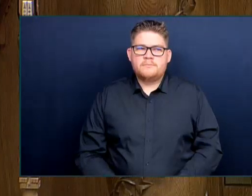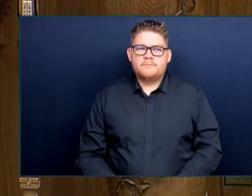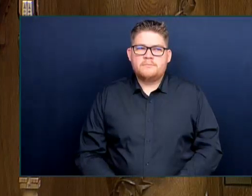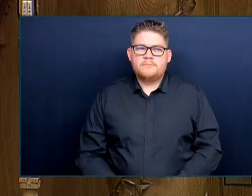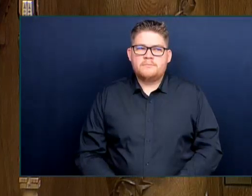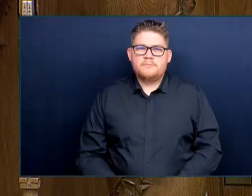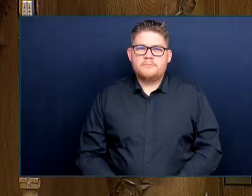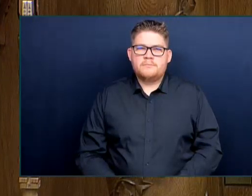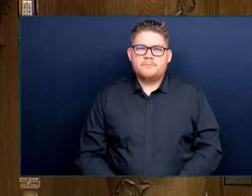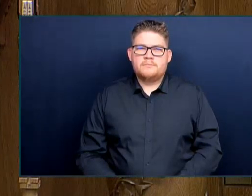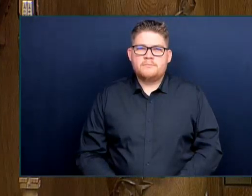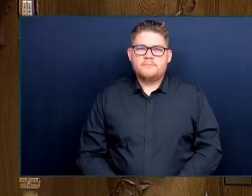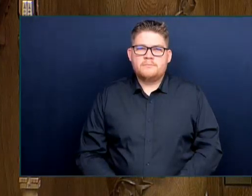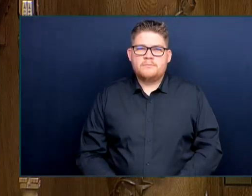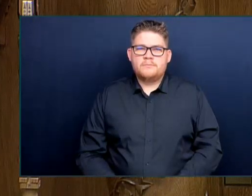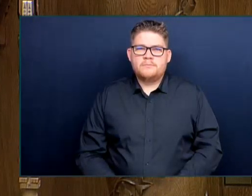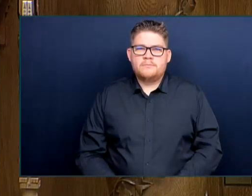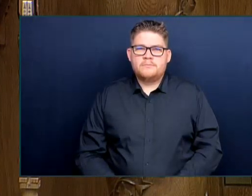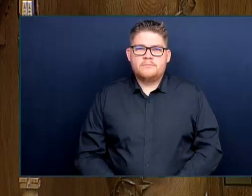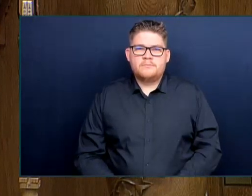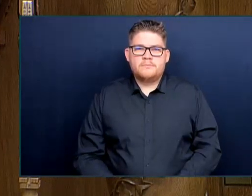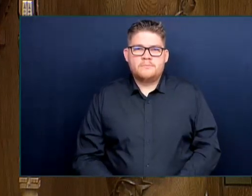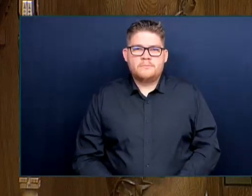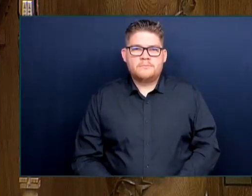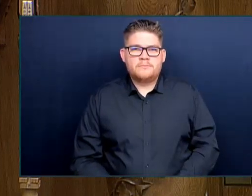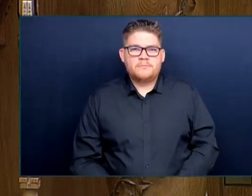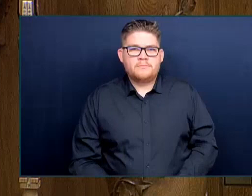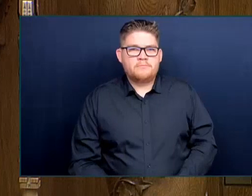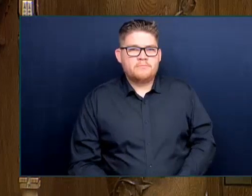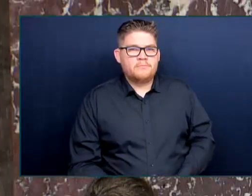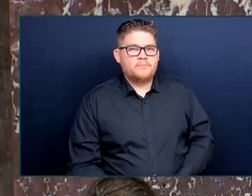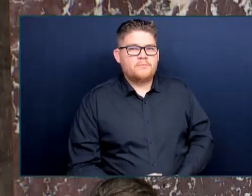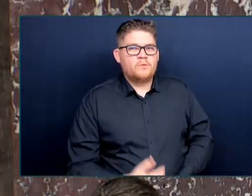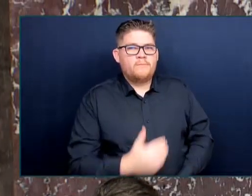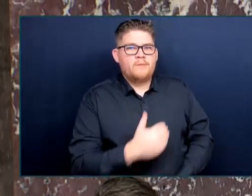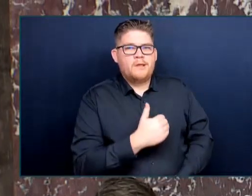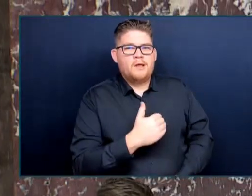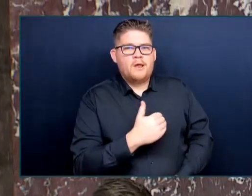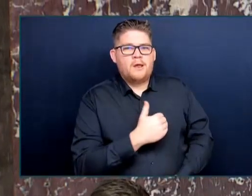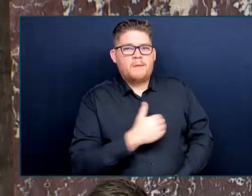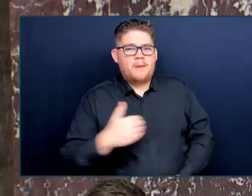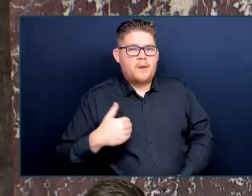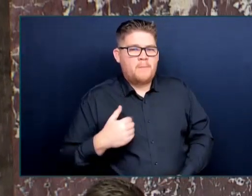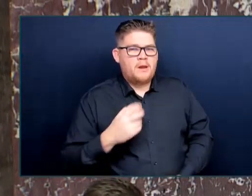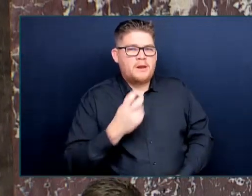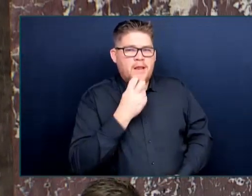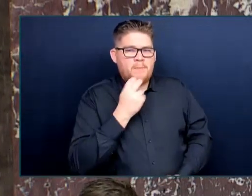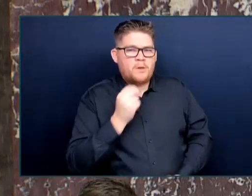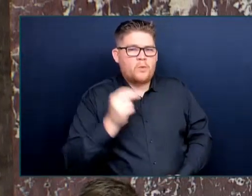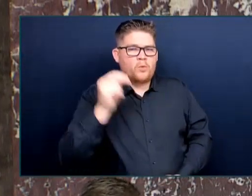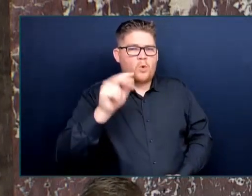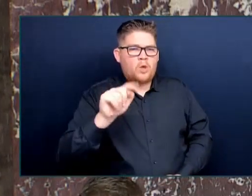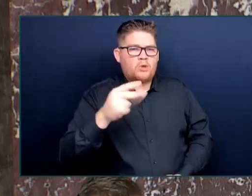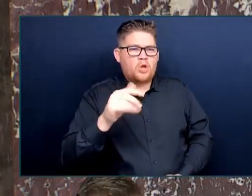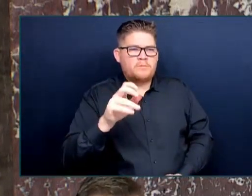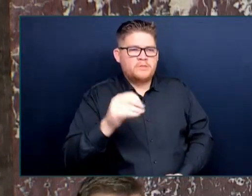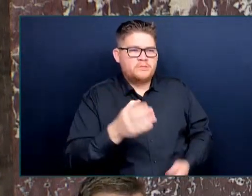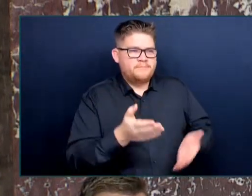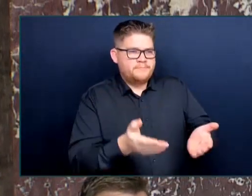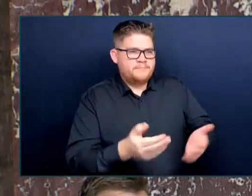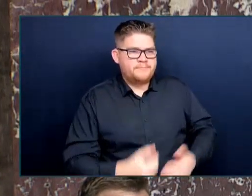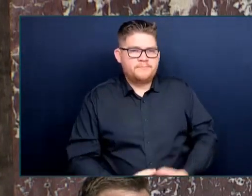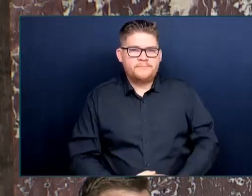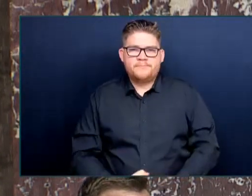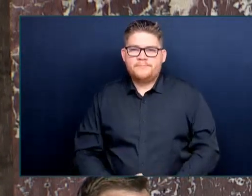Member for Kamloops North Thompson. Thank you, Mr. Speaker. Time and again, we hear in this place about the toxic work environments within